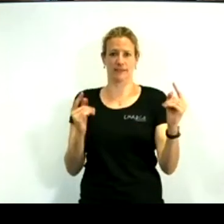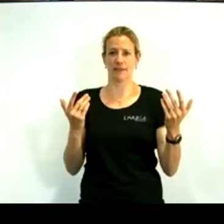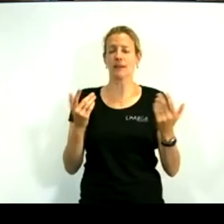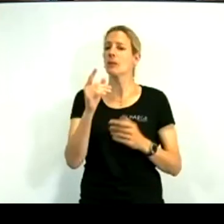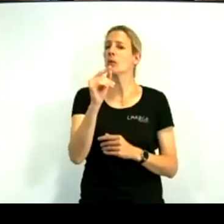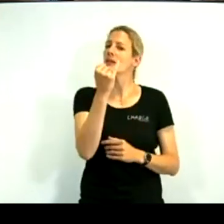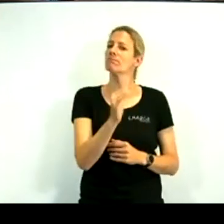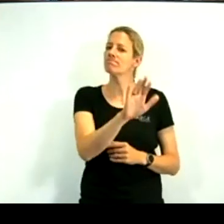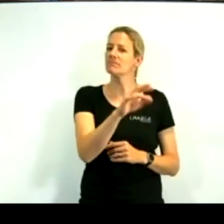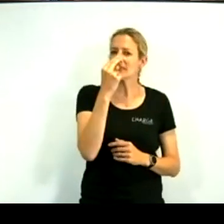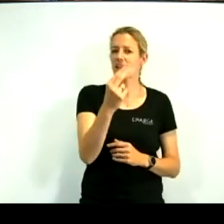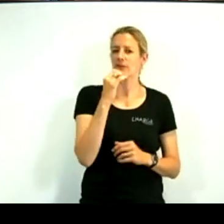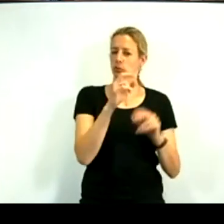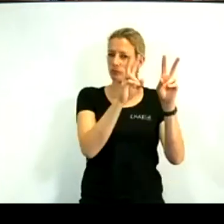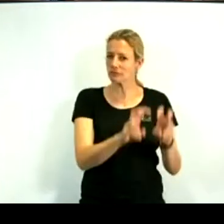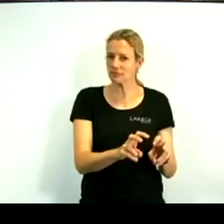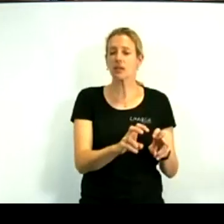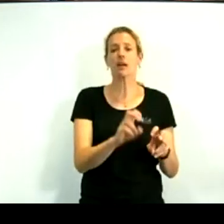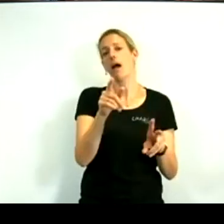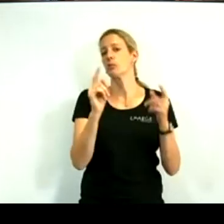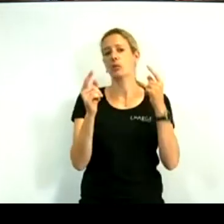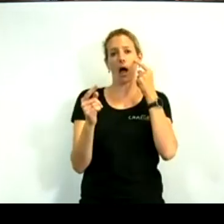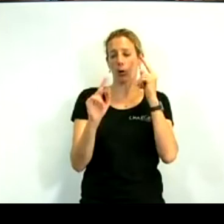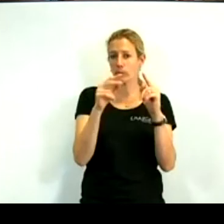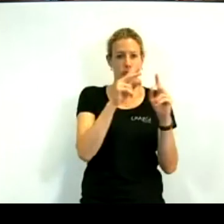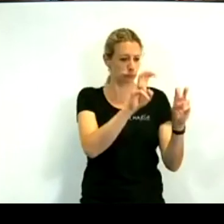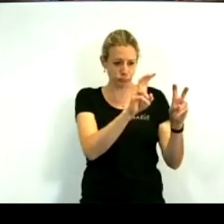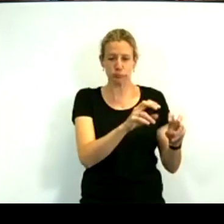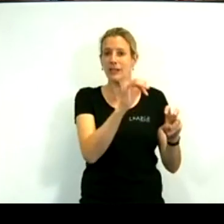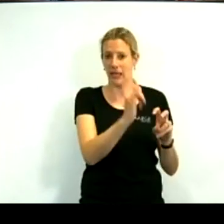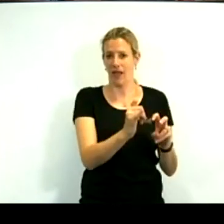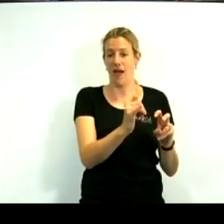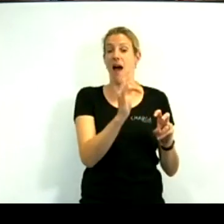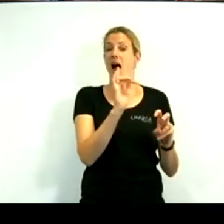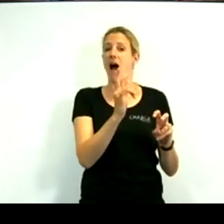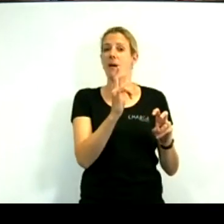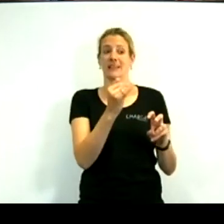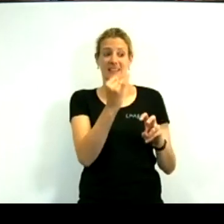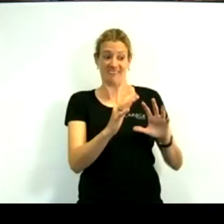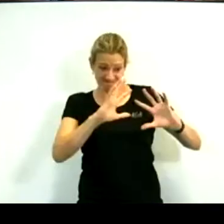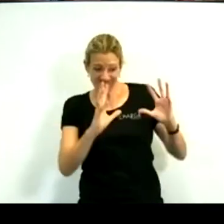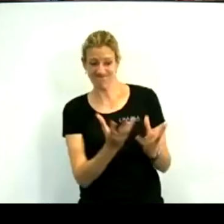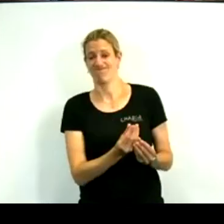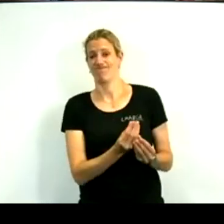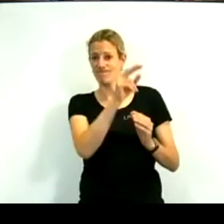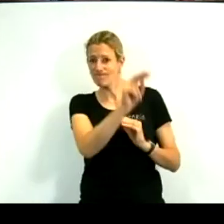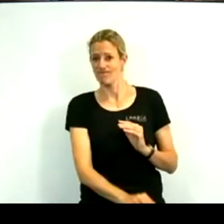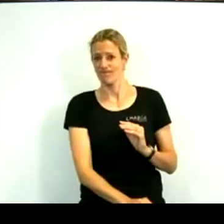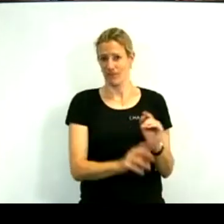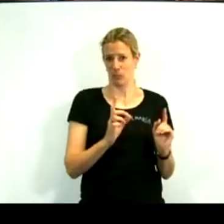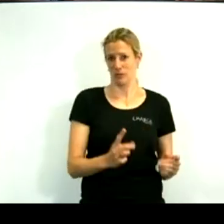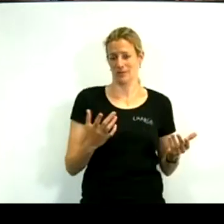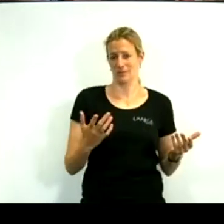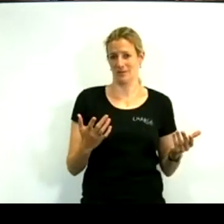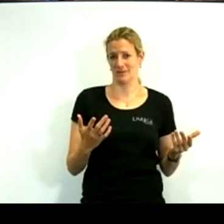eyes, but you need to think about the child, the whole person. Like the very first thing I talked about, we need to